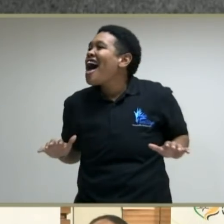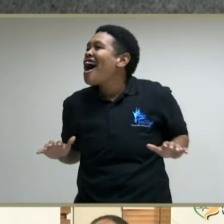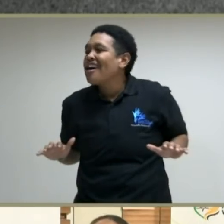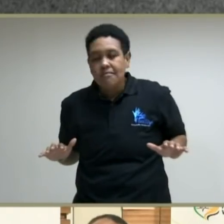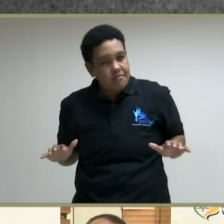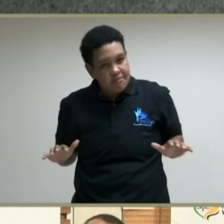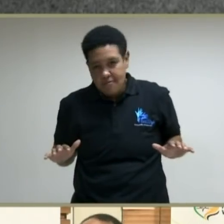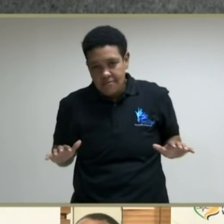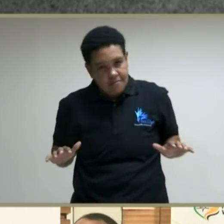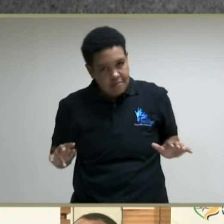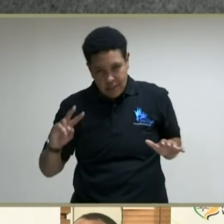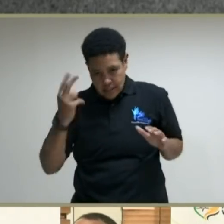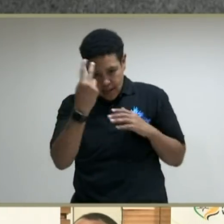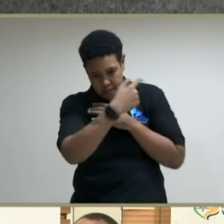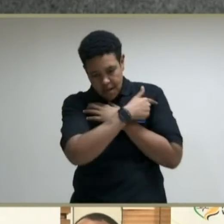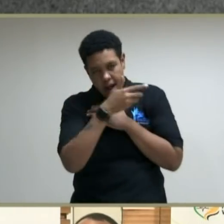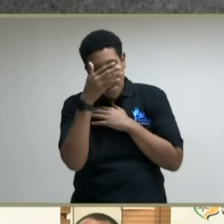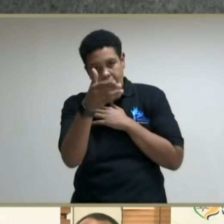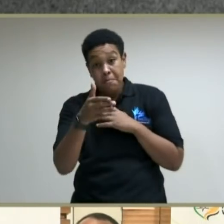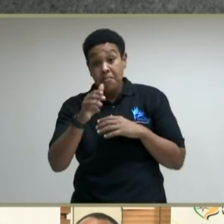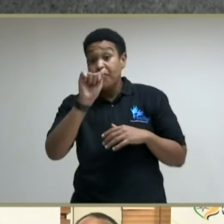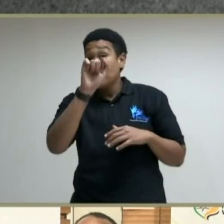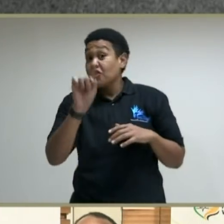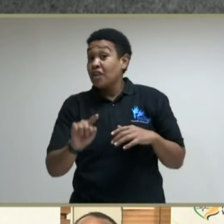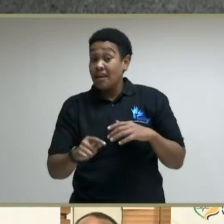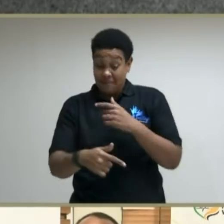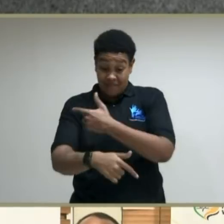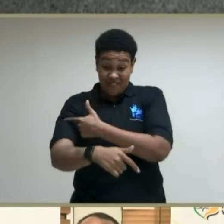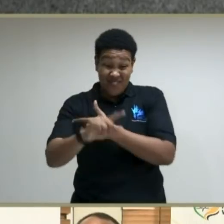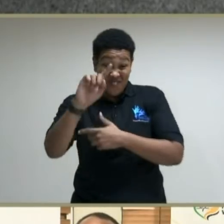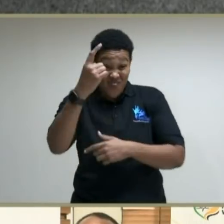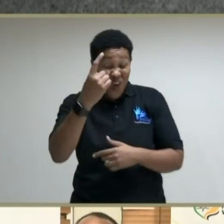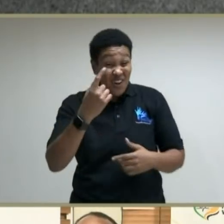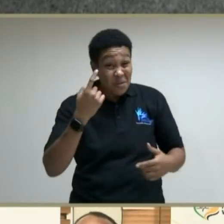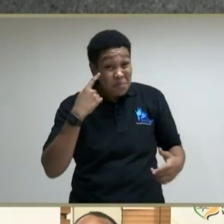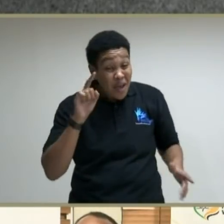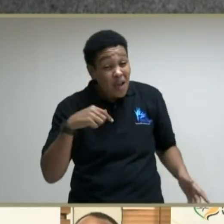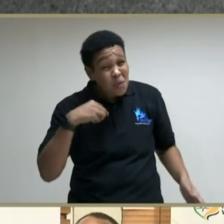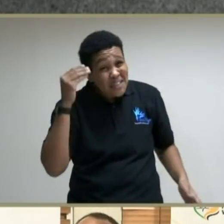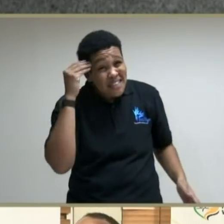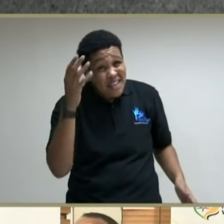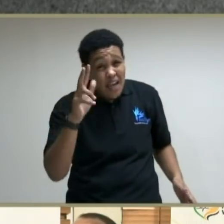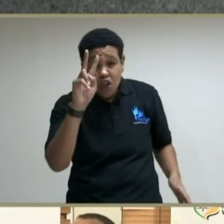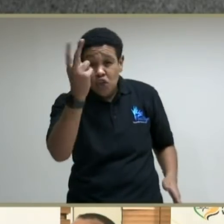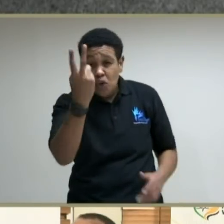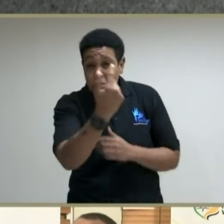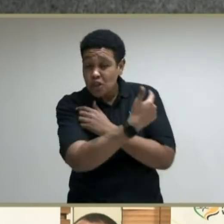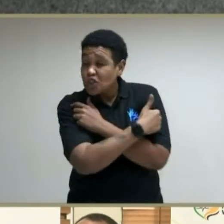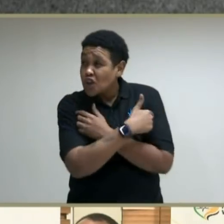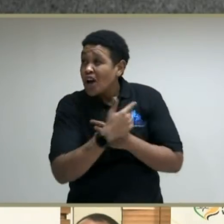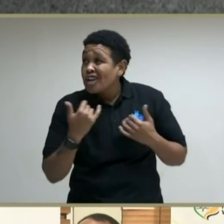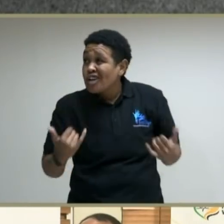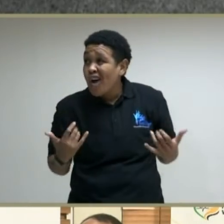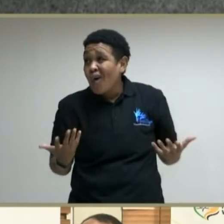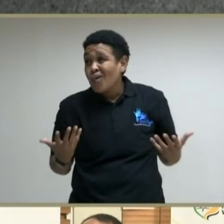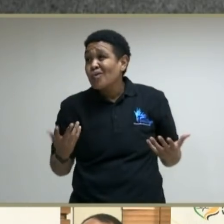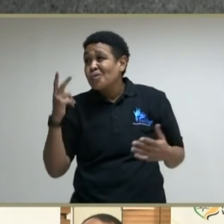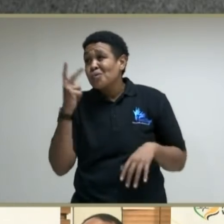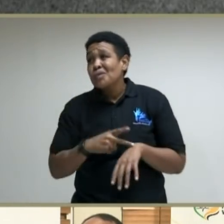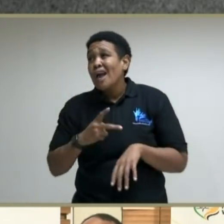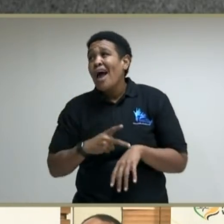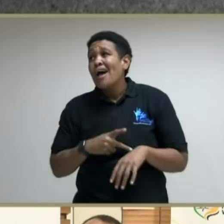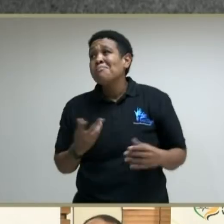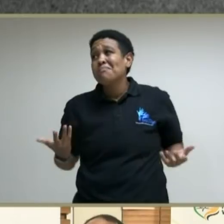AstraZeneca vaccinated first doses, we say to you, double dose, do it right now with